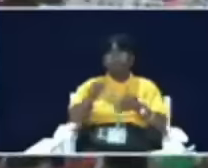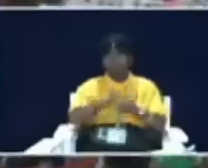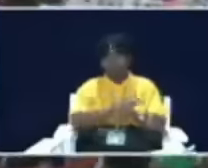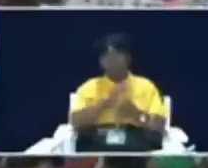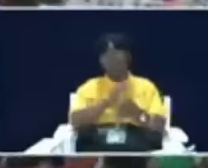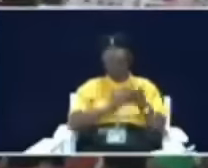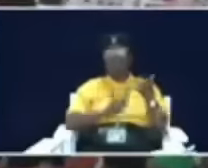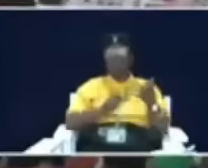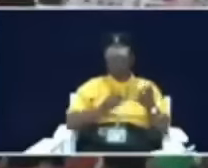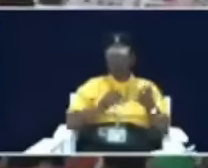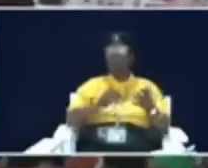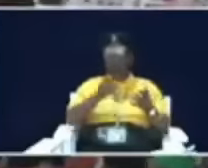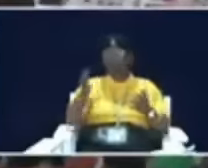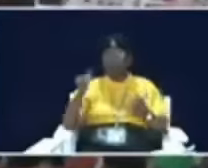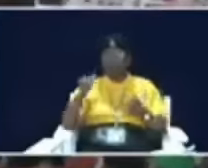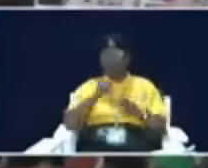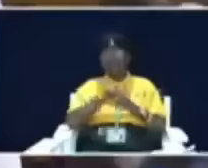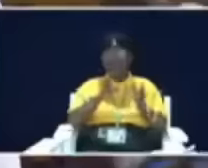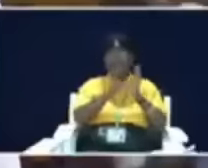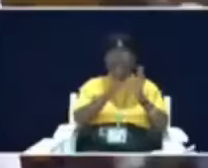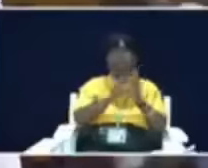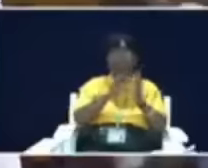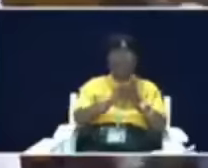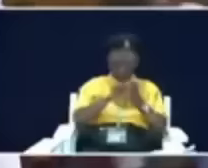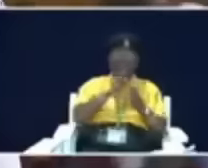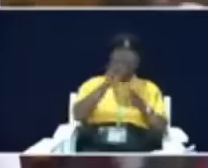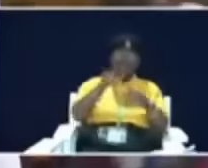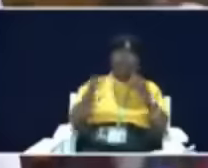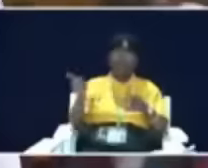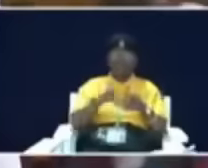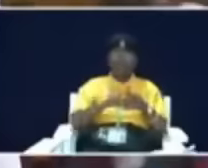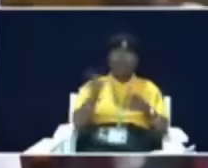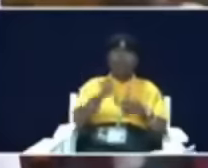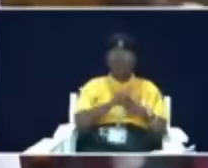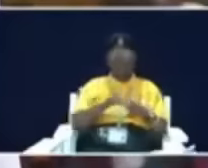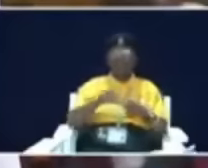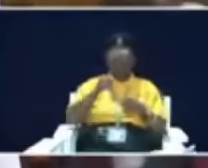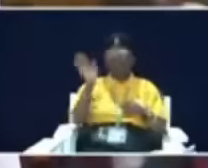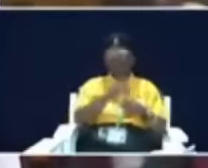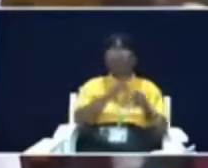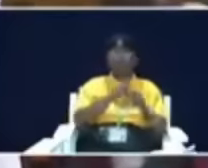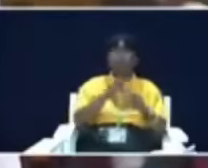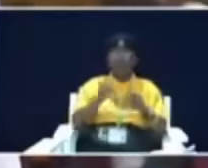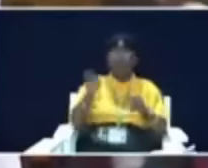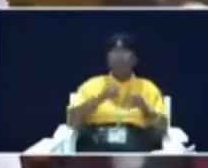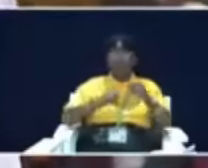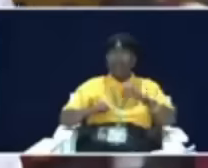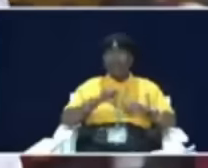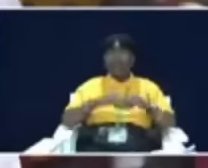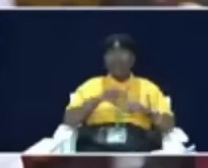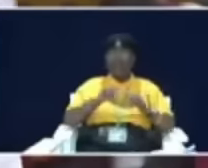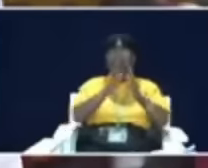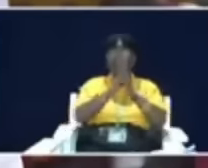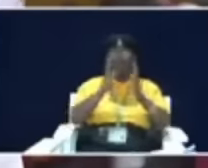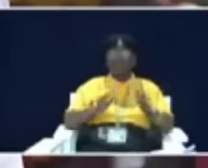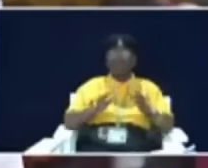give to you. Your names, your address, your prayer requests, so that I can be